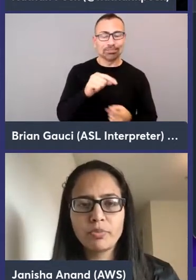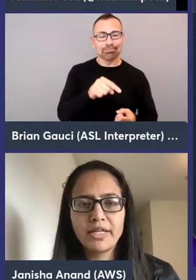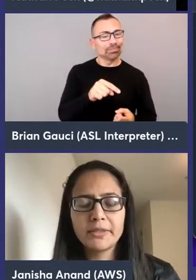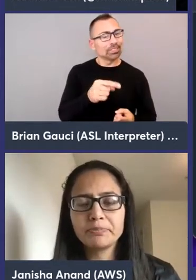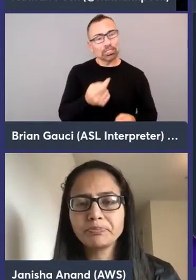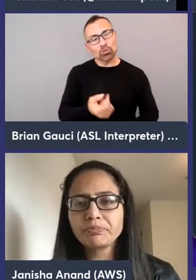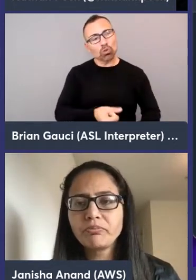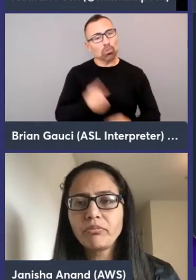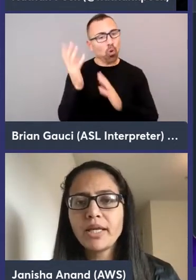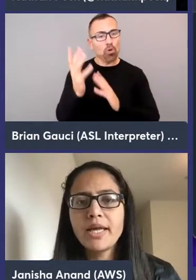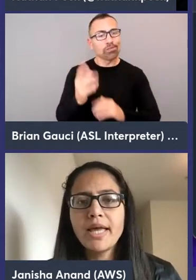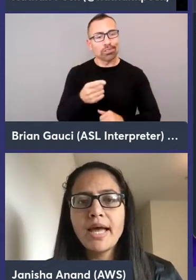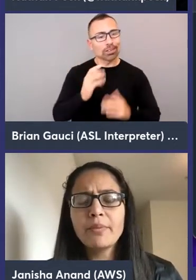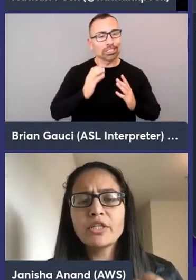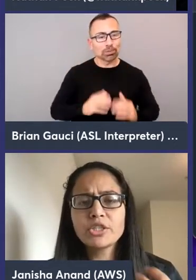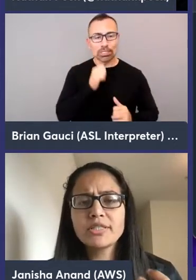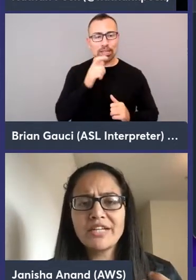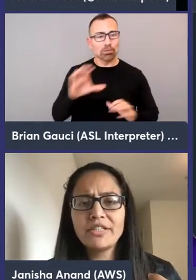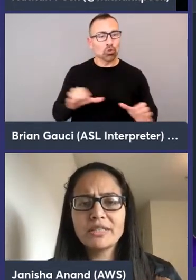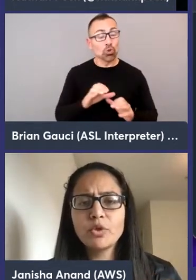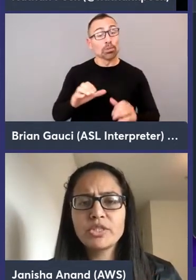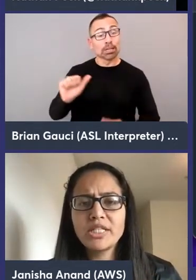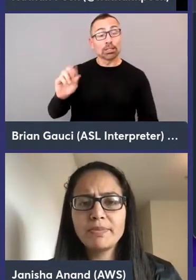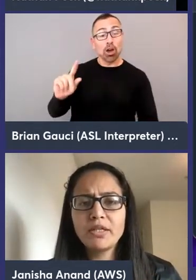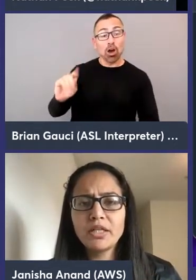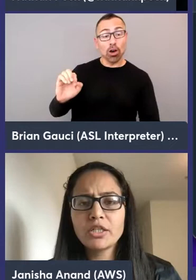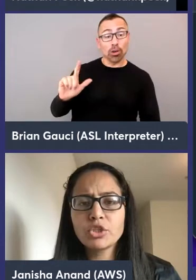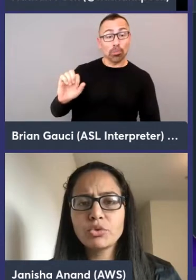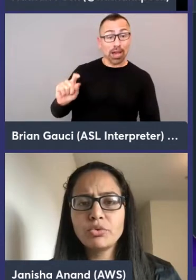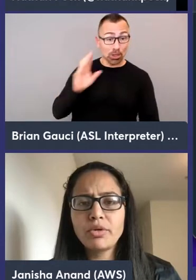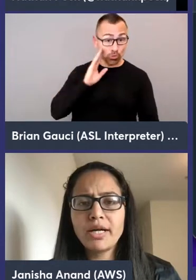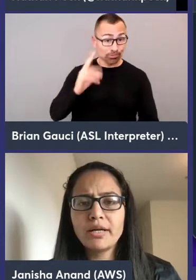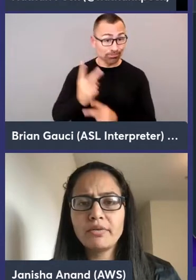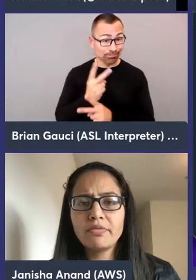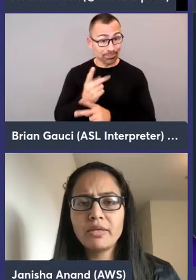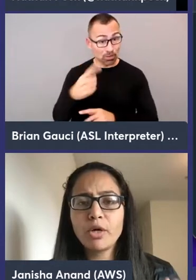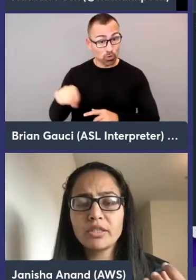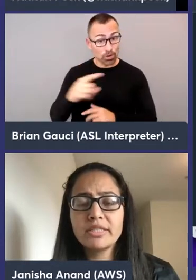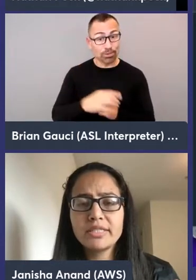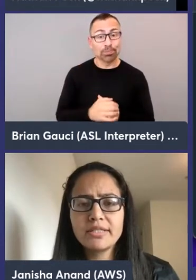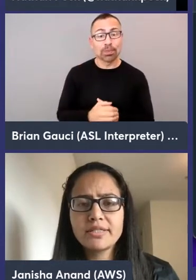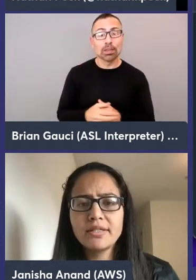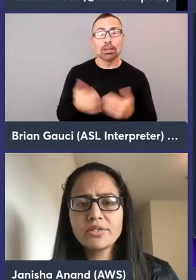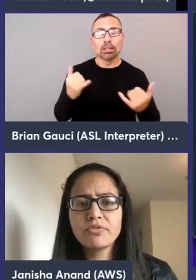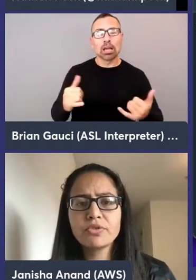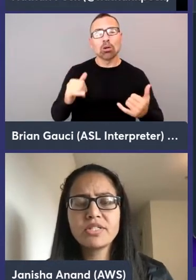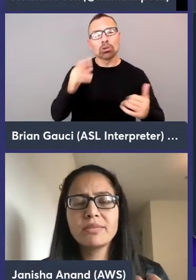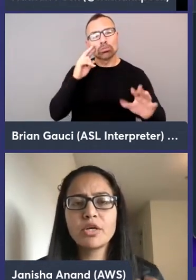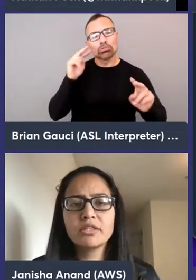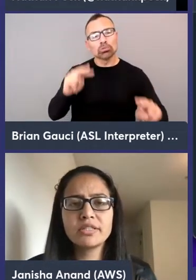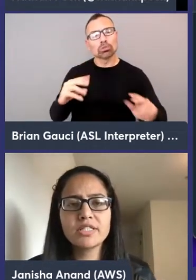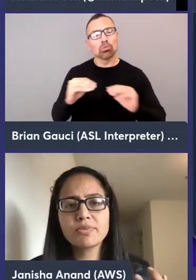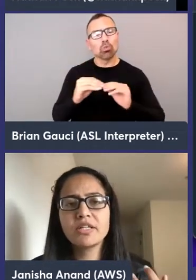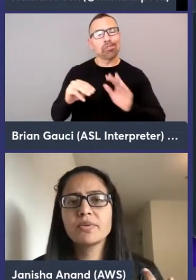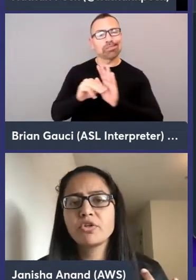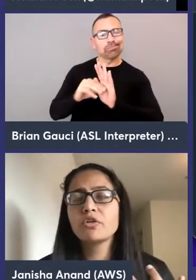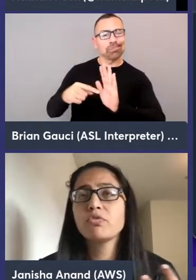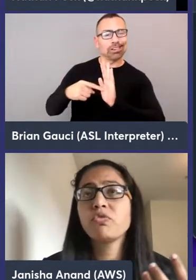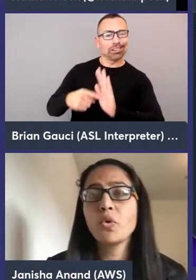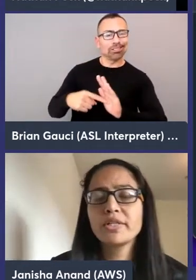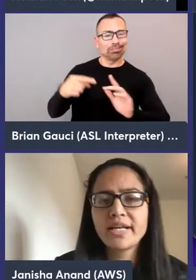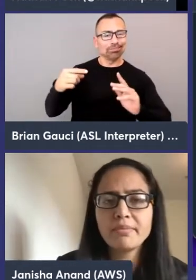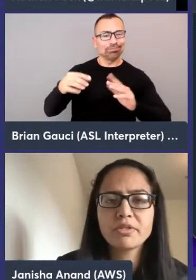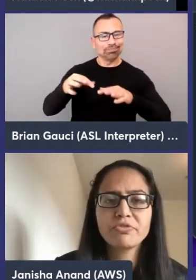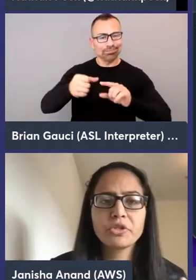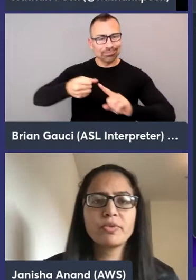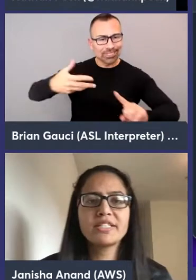with Autopilot. I want to just dive a little more deeper into the model details here. So if you see the model details here, we've got